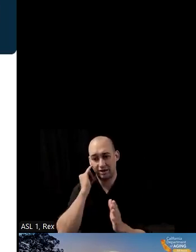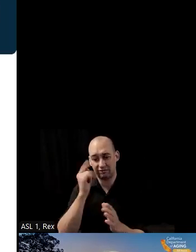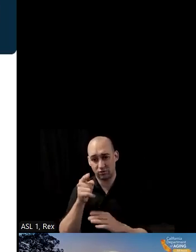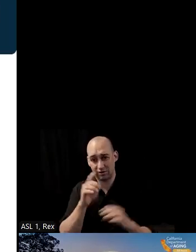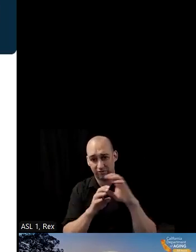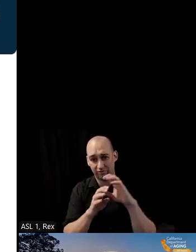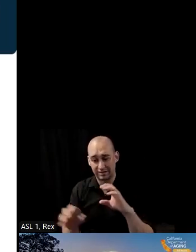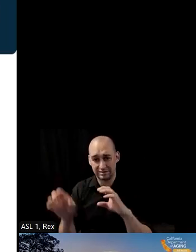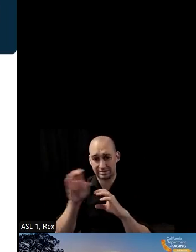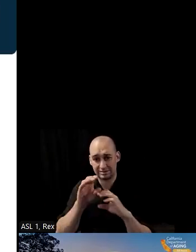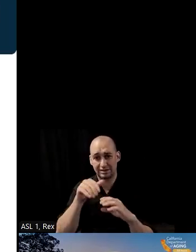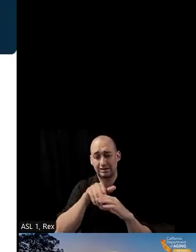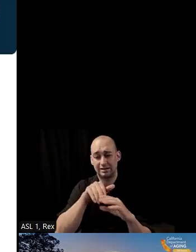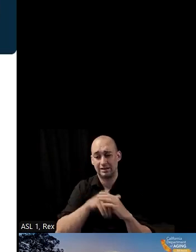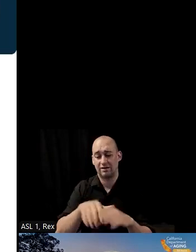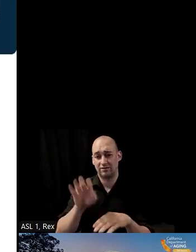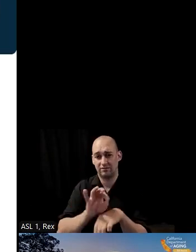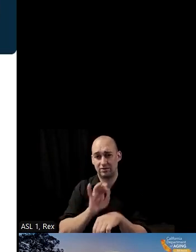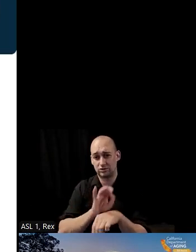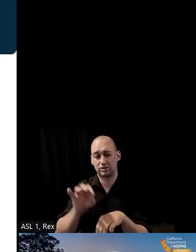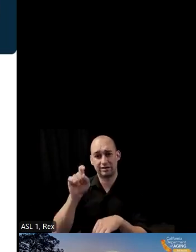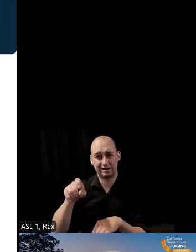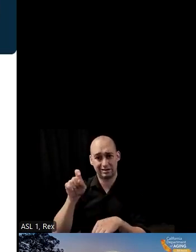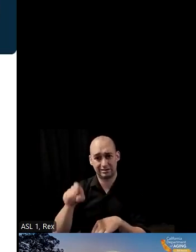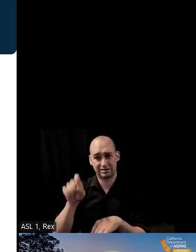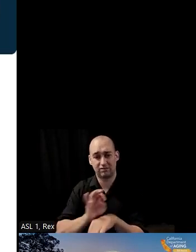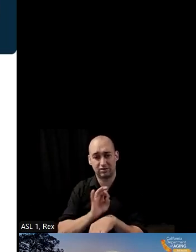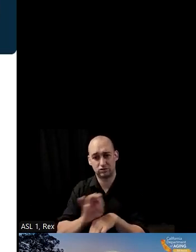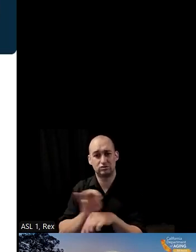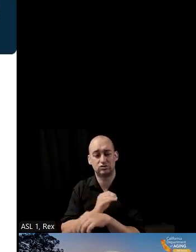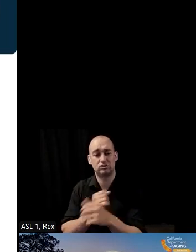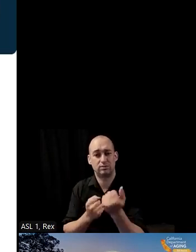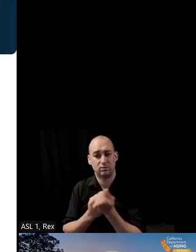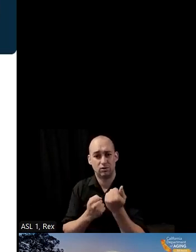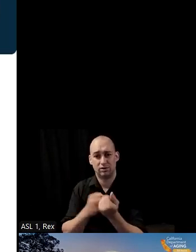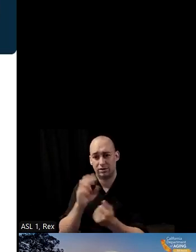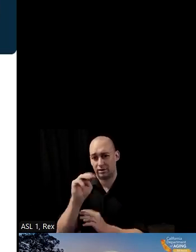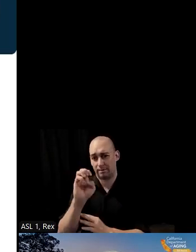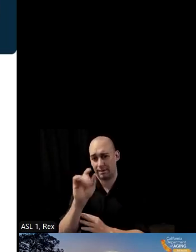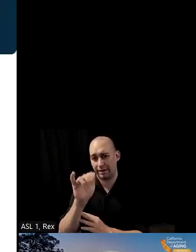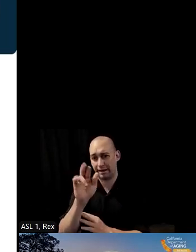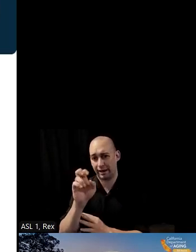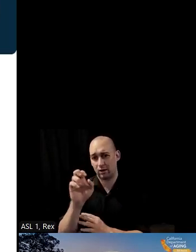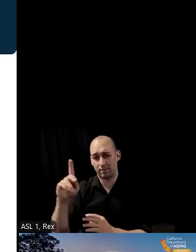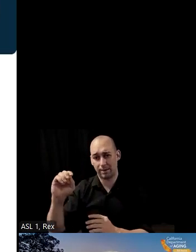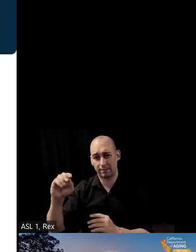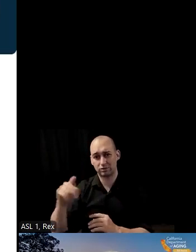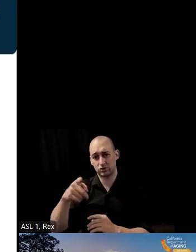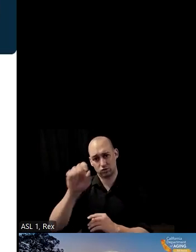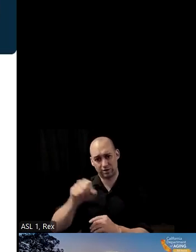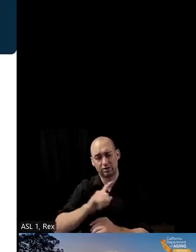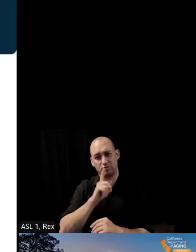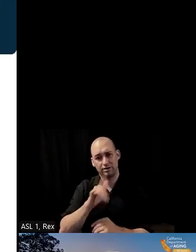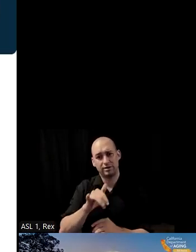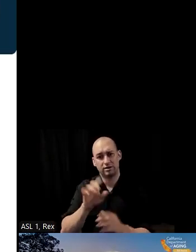in functional needs and functional supports of the Medicare population, you can actually